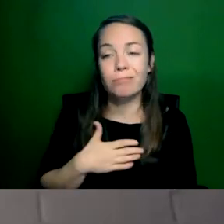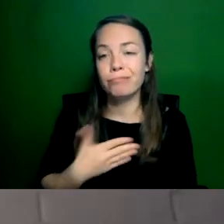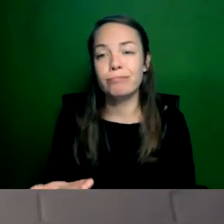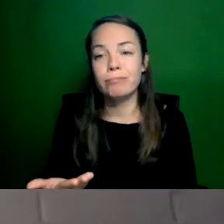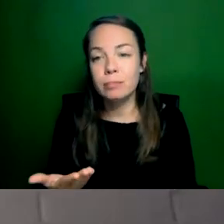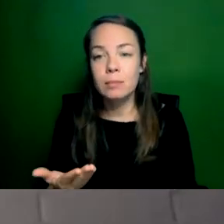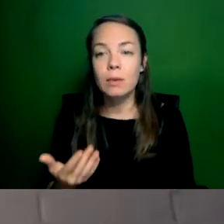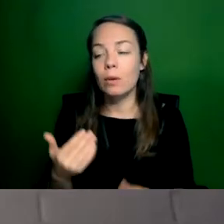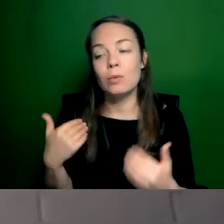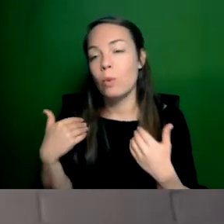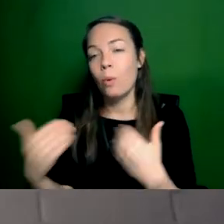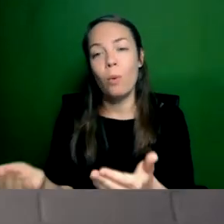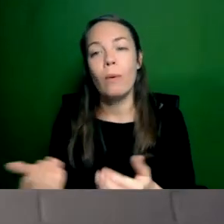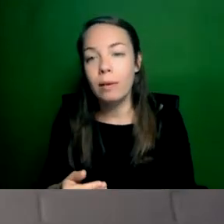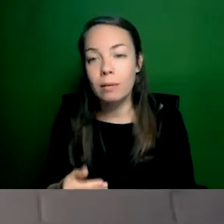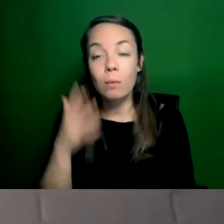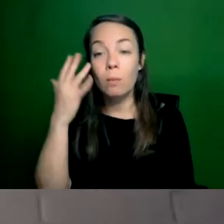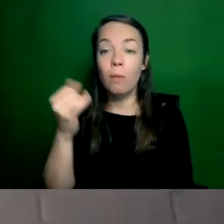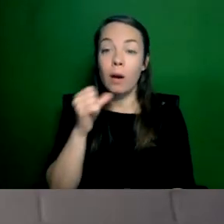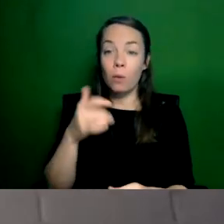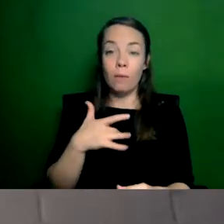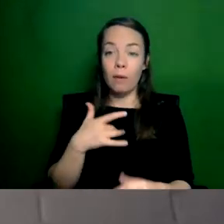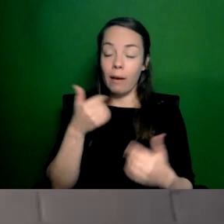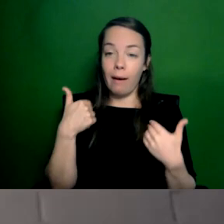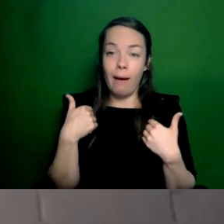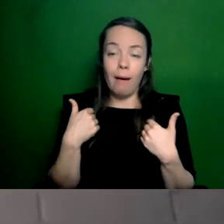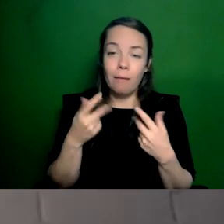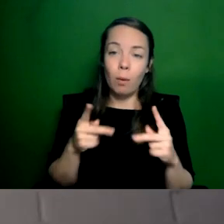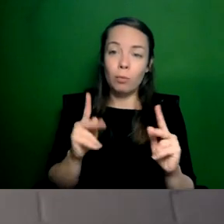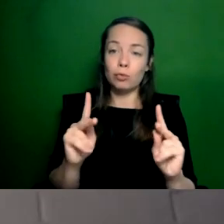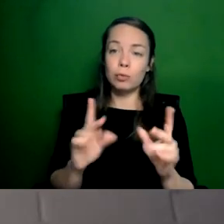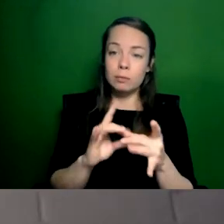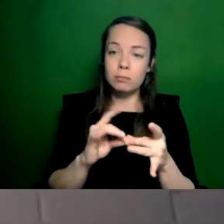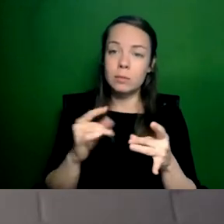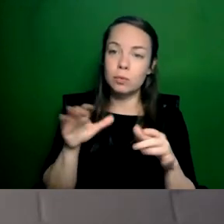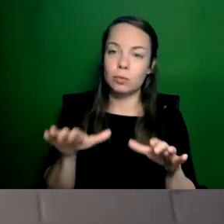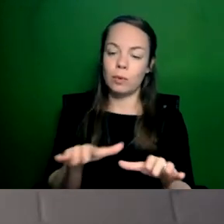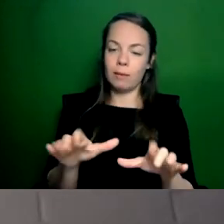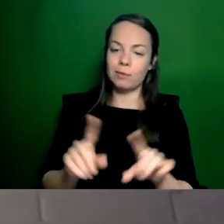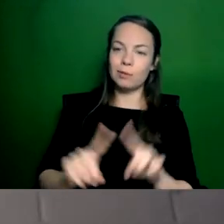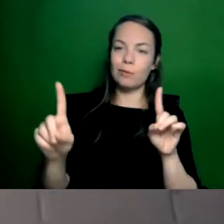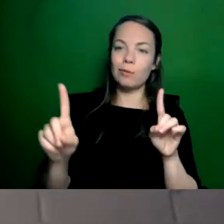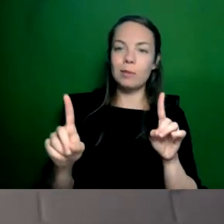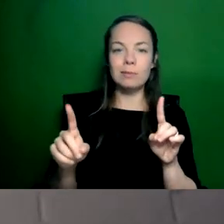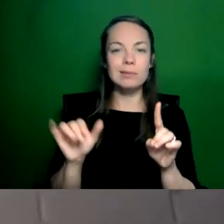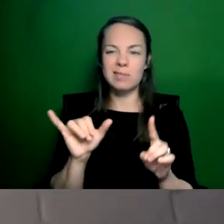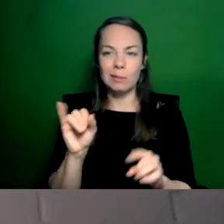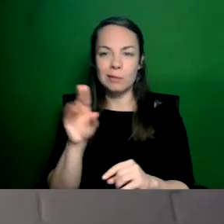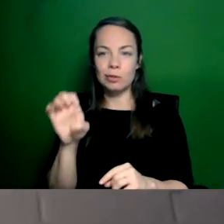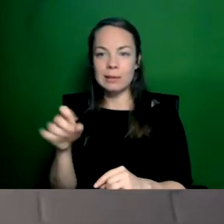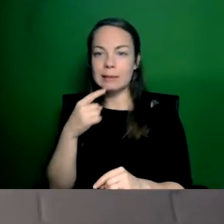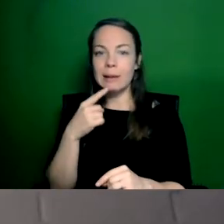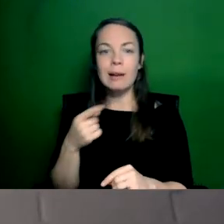that opportunity or that space to say something different, you know, to be different. Because just as Jesse was saying, some of his close friends are throwing